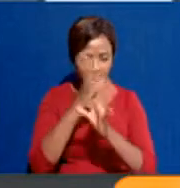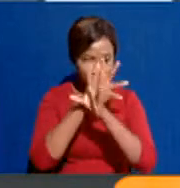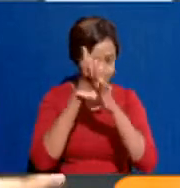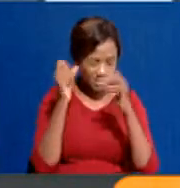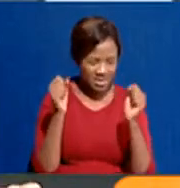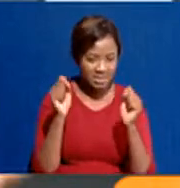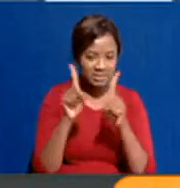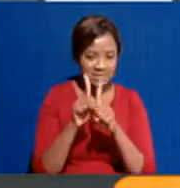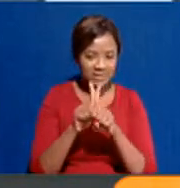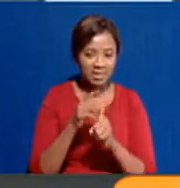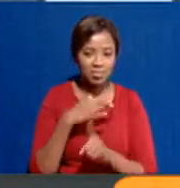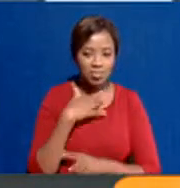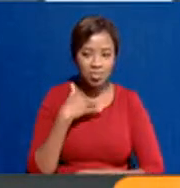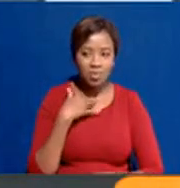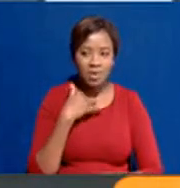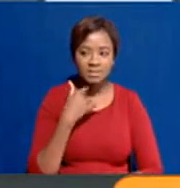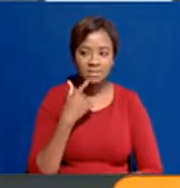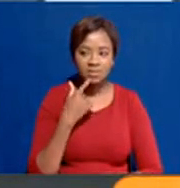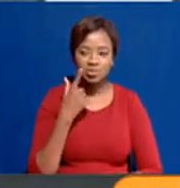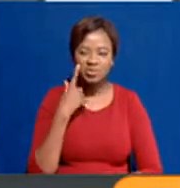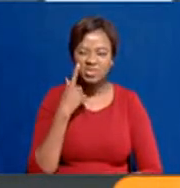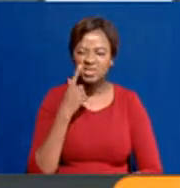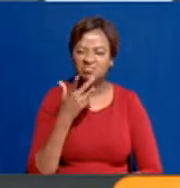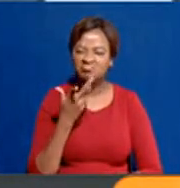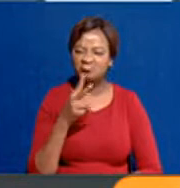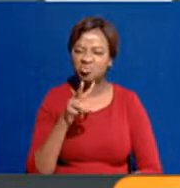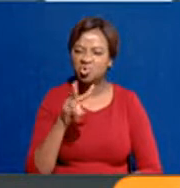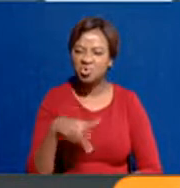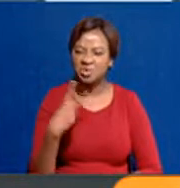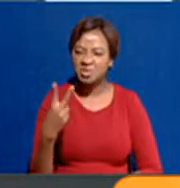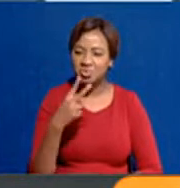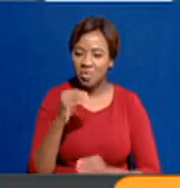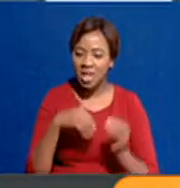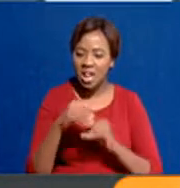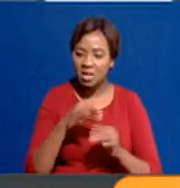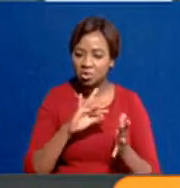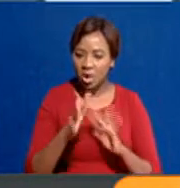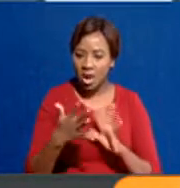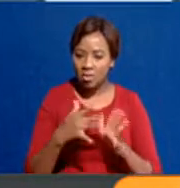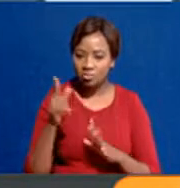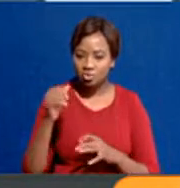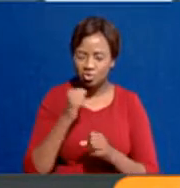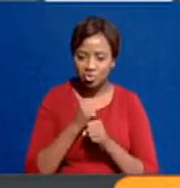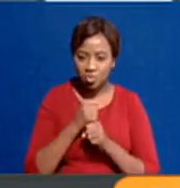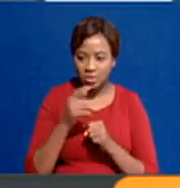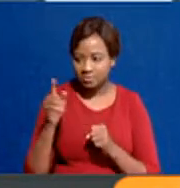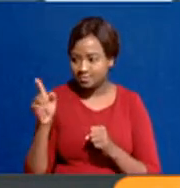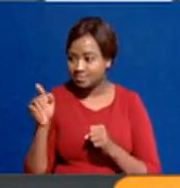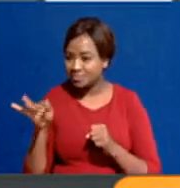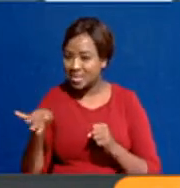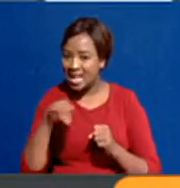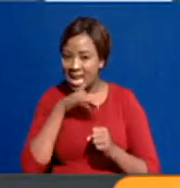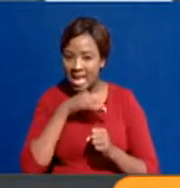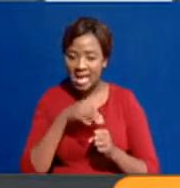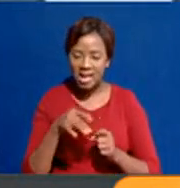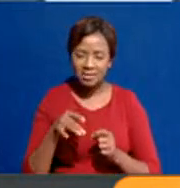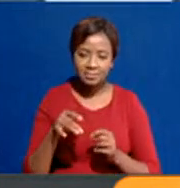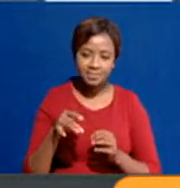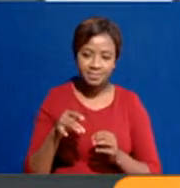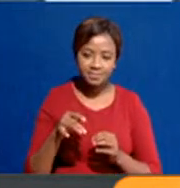also figure out how 2002 election pans out, so he brings on board Raila Odinga with the